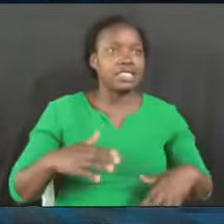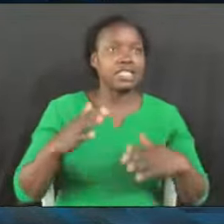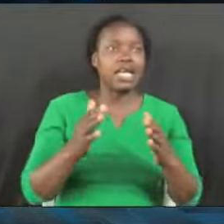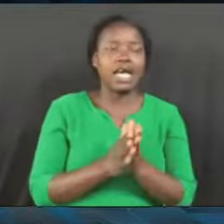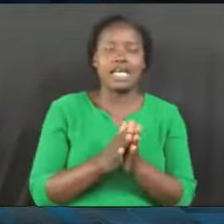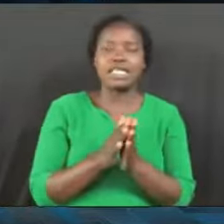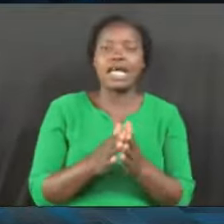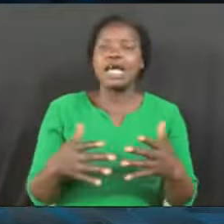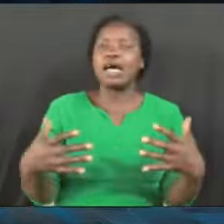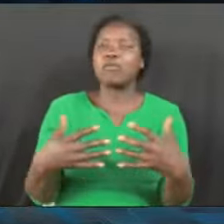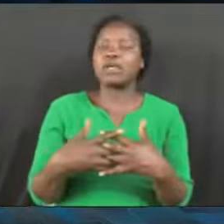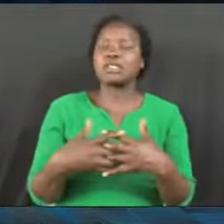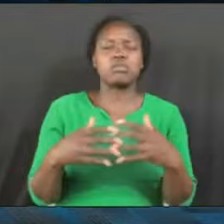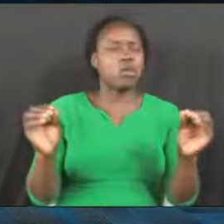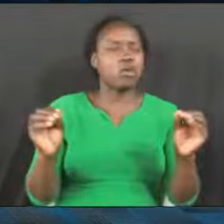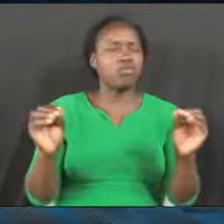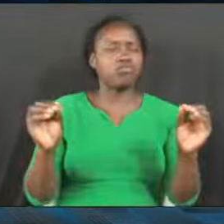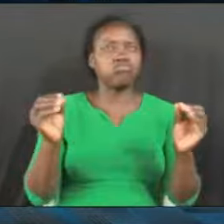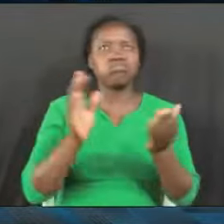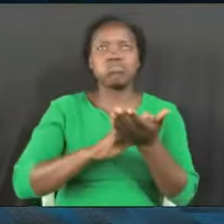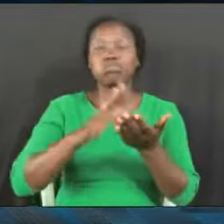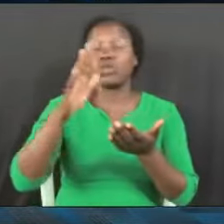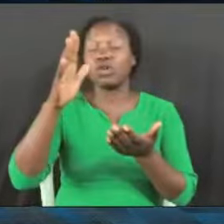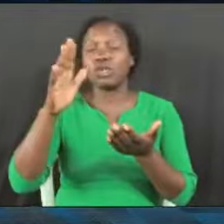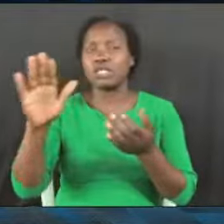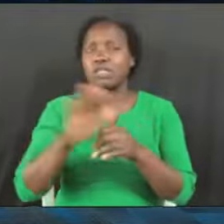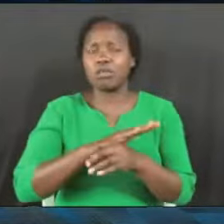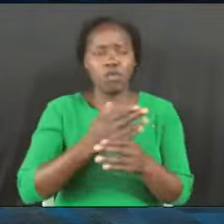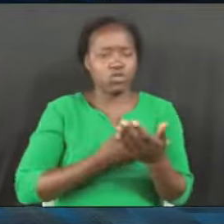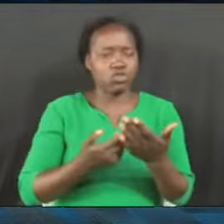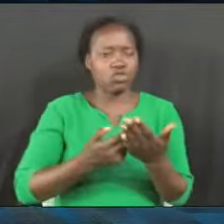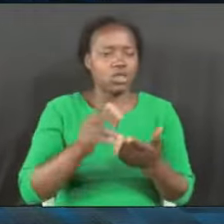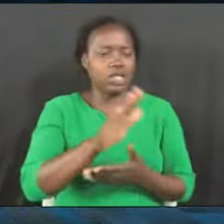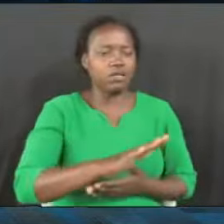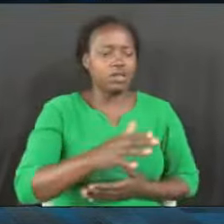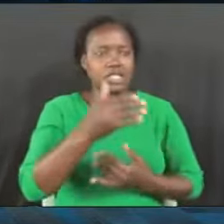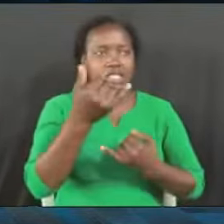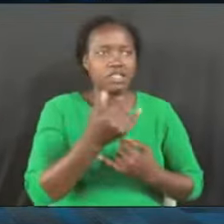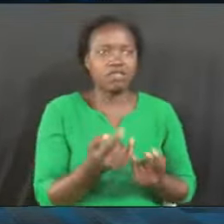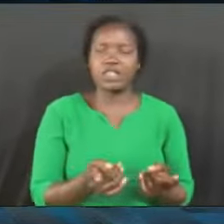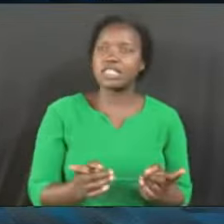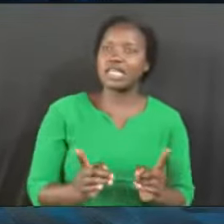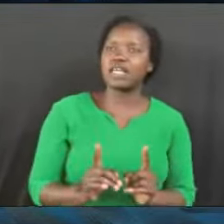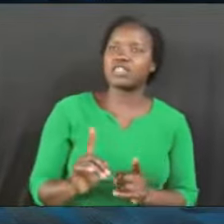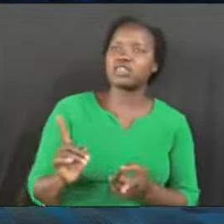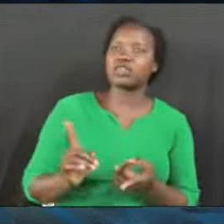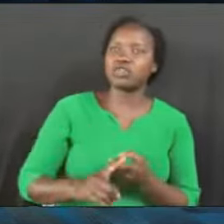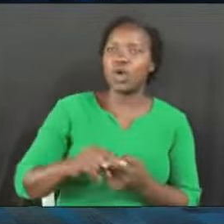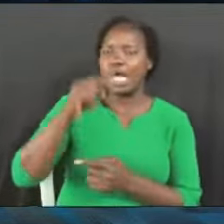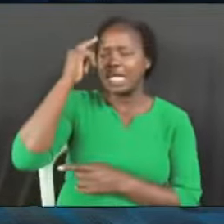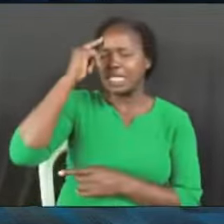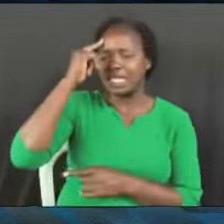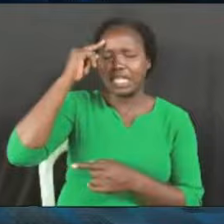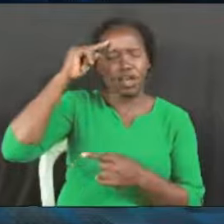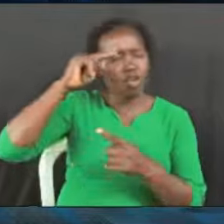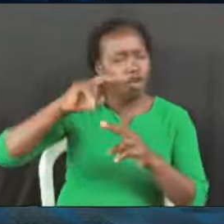unmatchable glory. The most holy place invites us to reflect on the